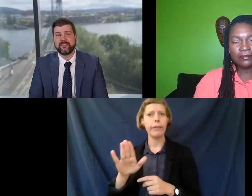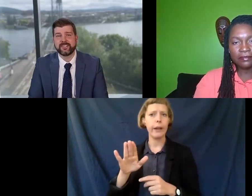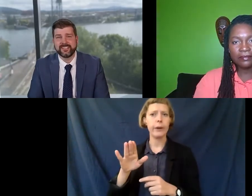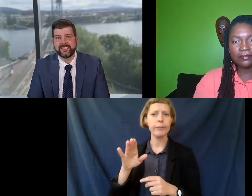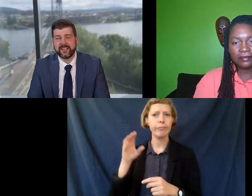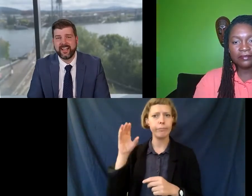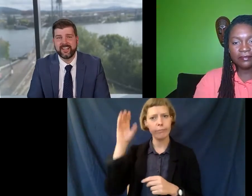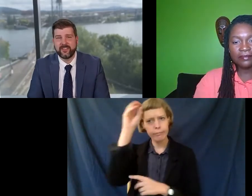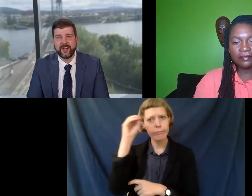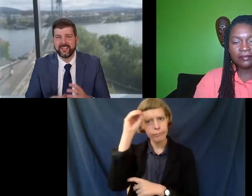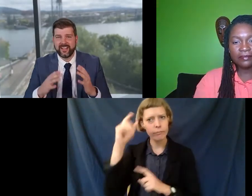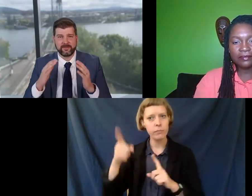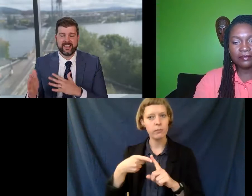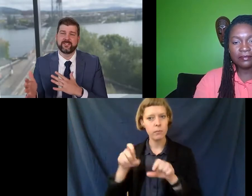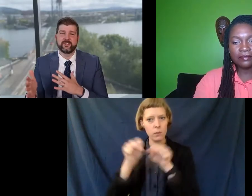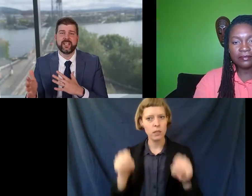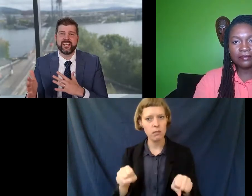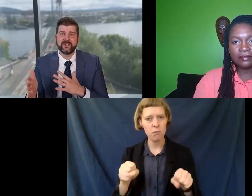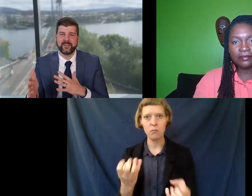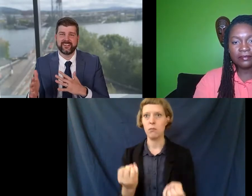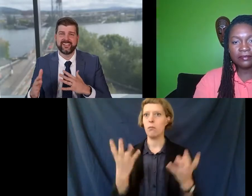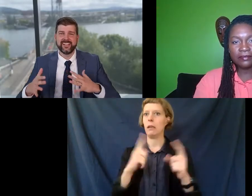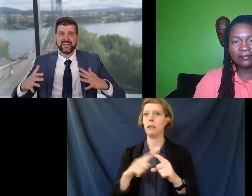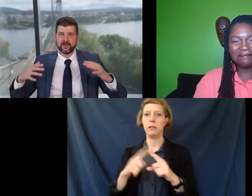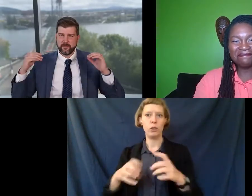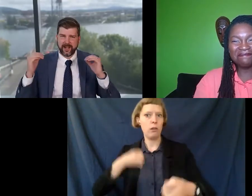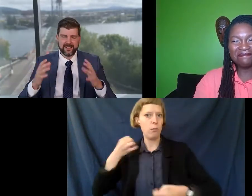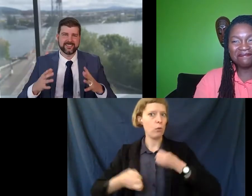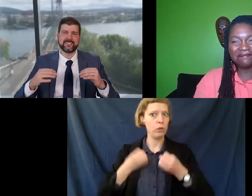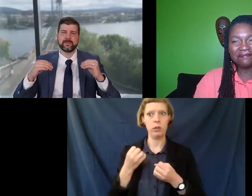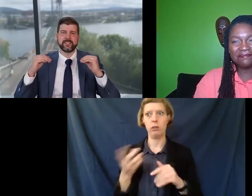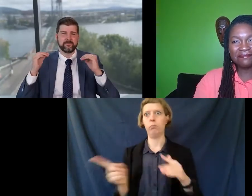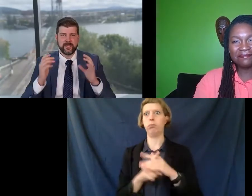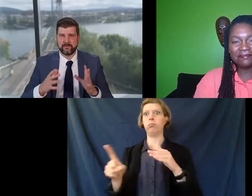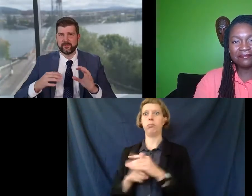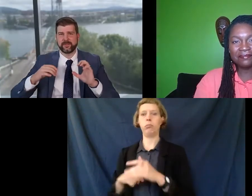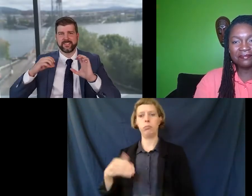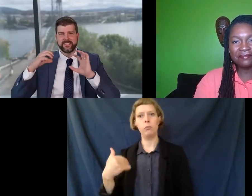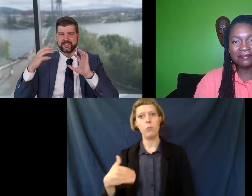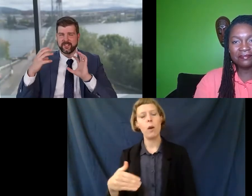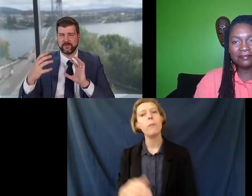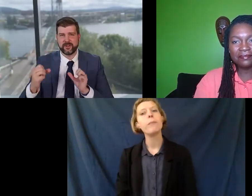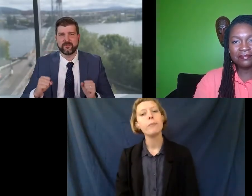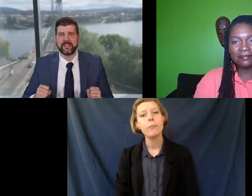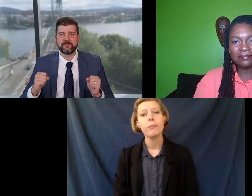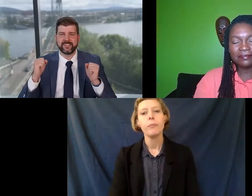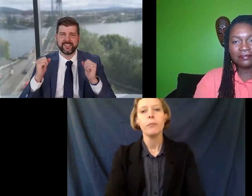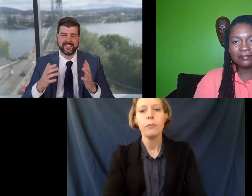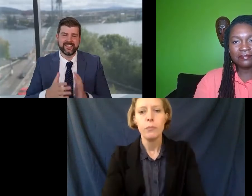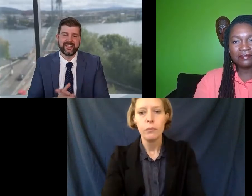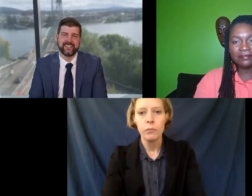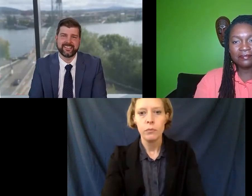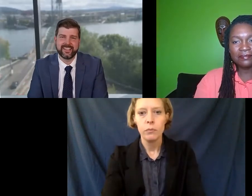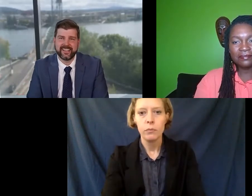emotions. Obviously, I had thought I'm going to have till January to put policies in place and people in place, and it's going to be very